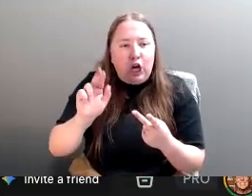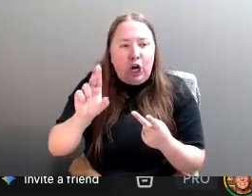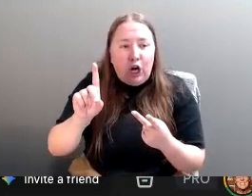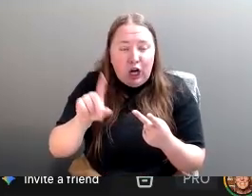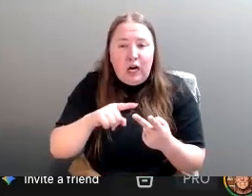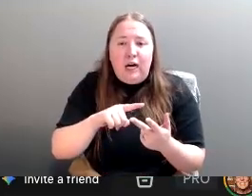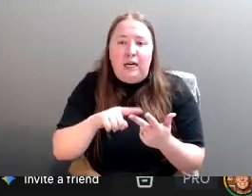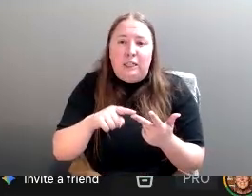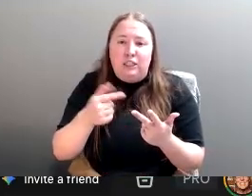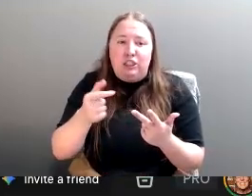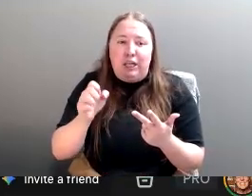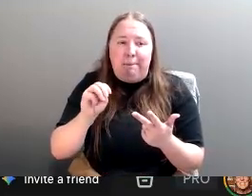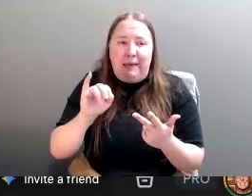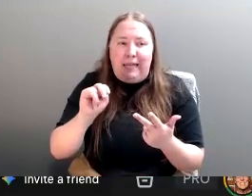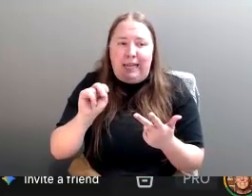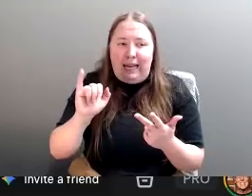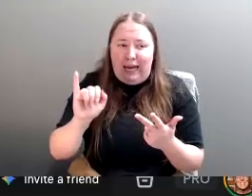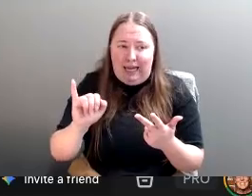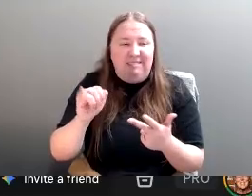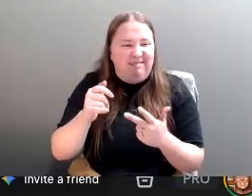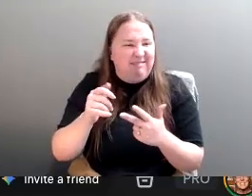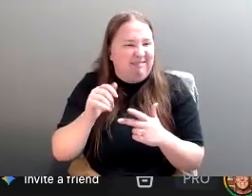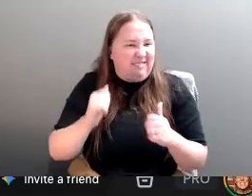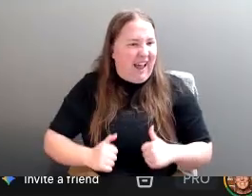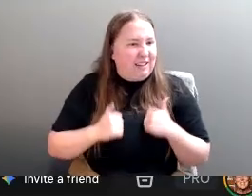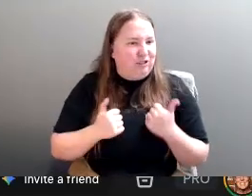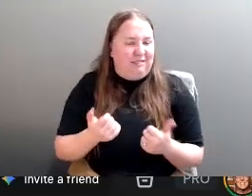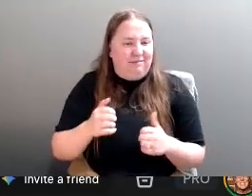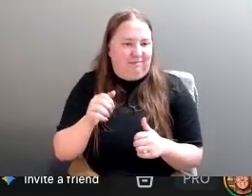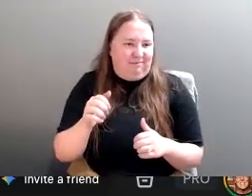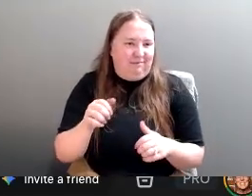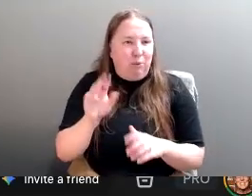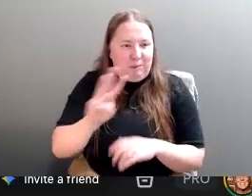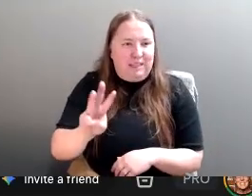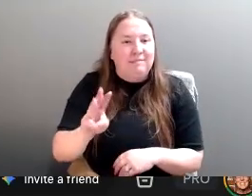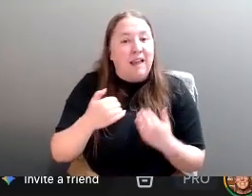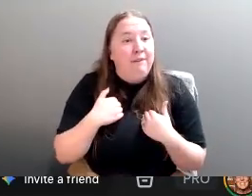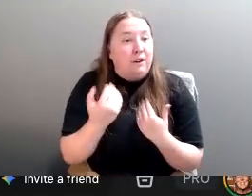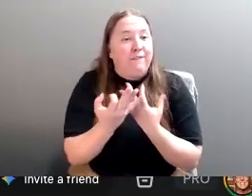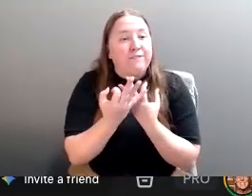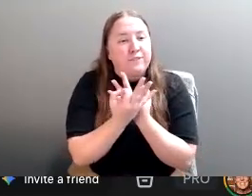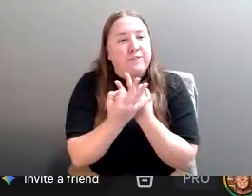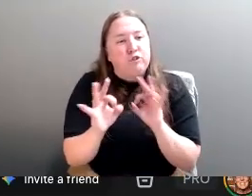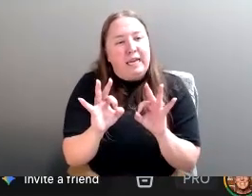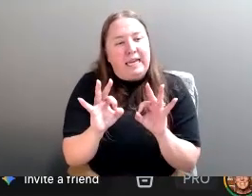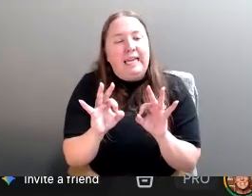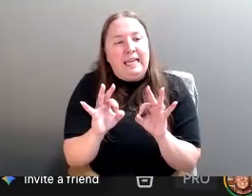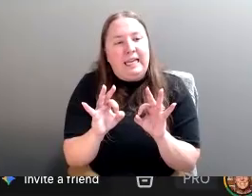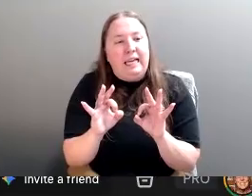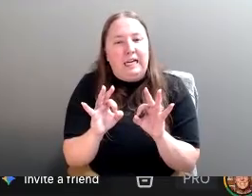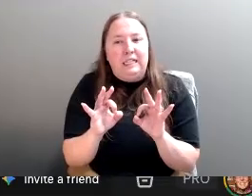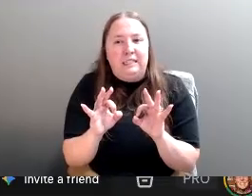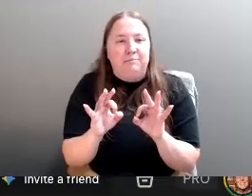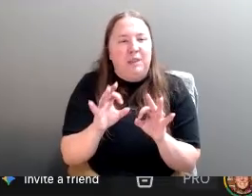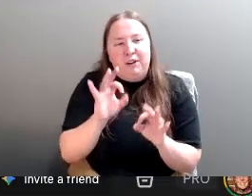address, Gemini, the address. These have, almost all of them have a free freemium, right? That's a term we use a lot,